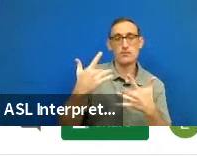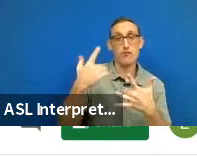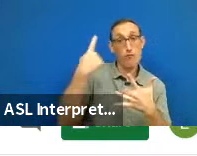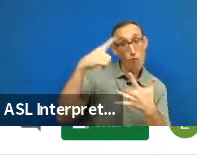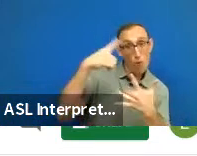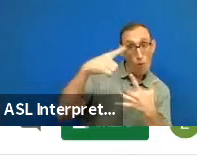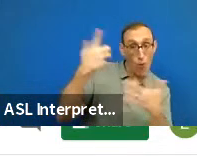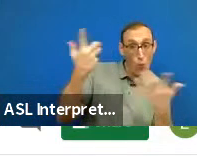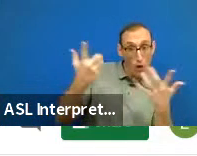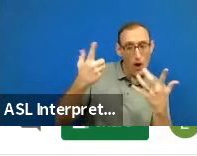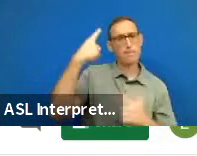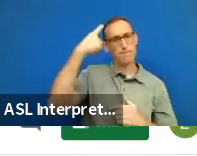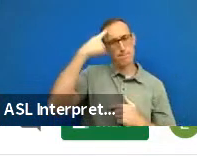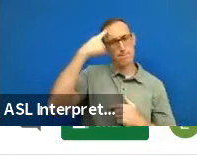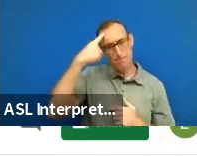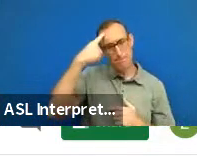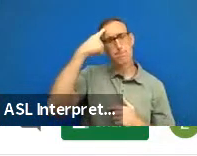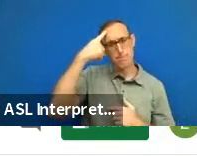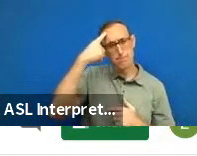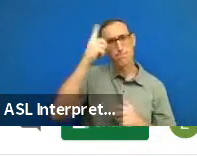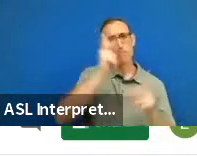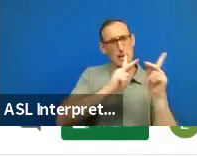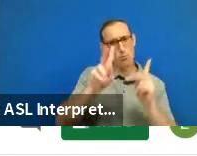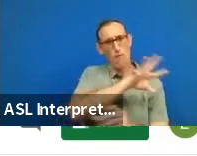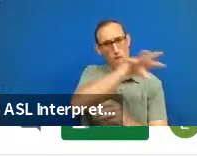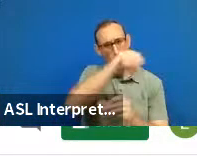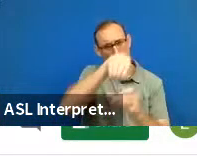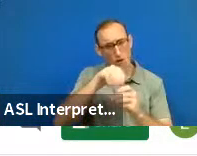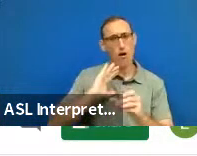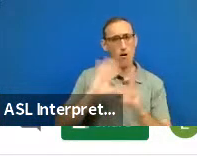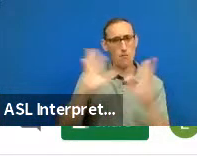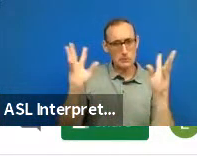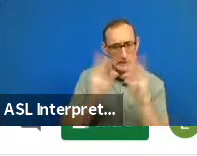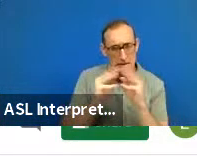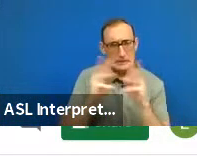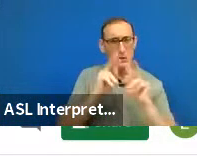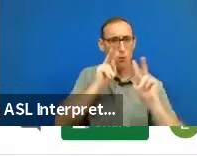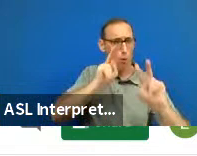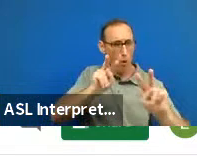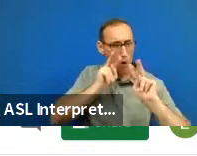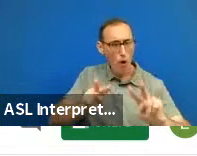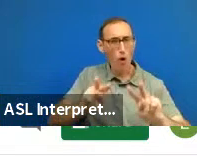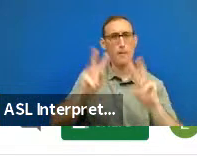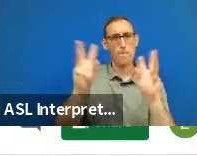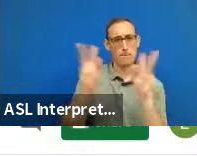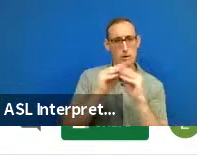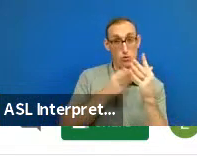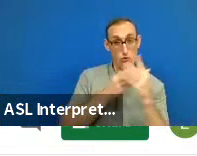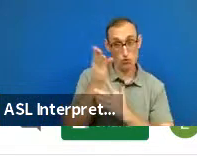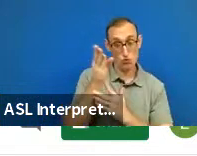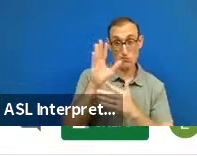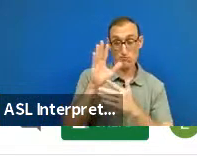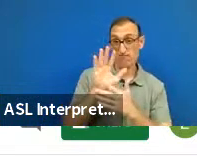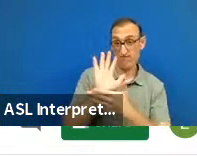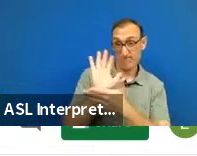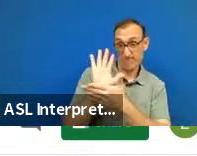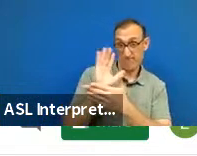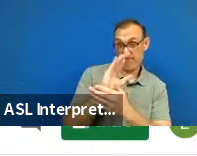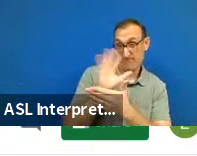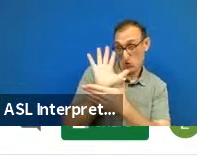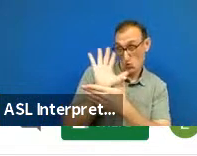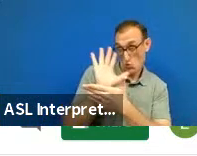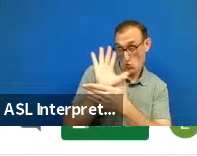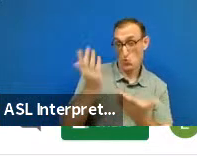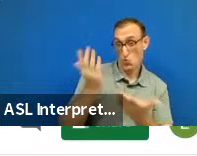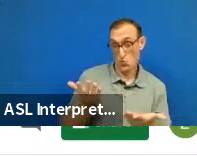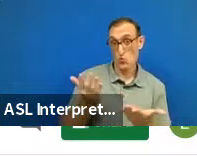meetings through video, and those seem to be the ones that they got the comments where they said that the board